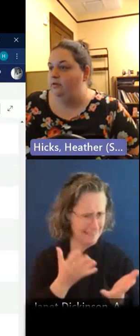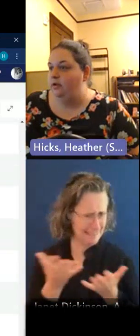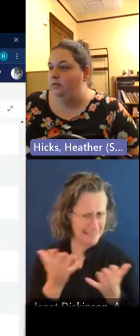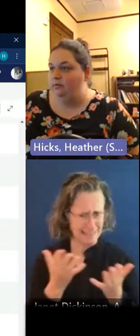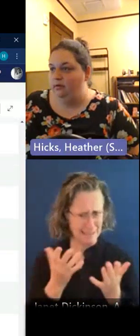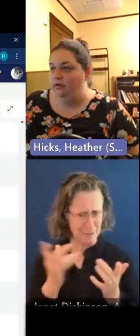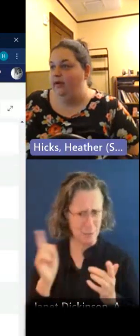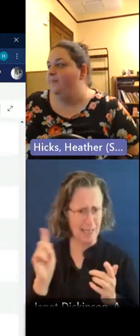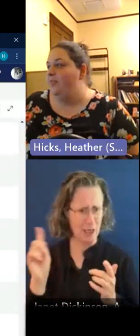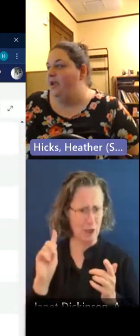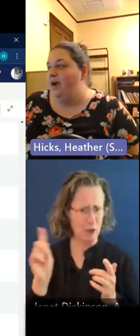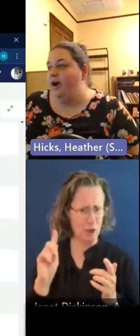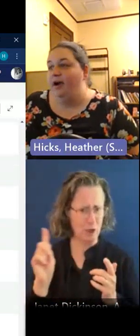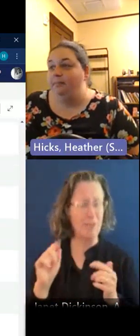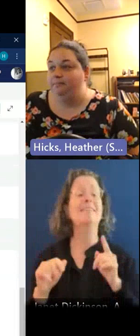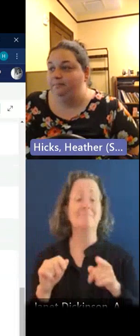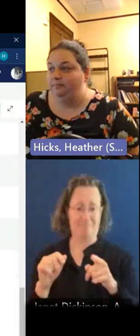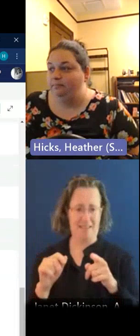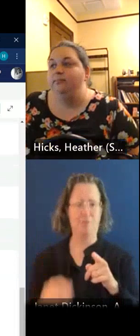Where'd you go? Over here.